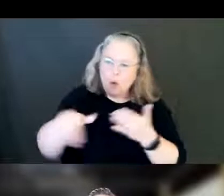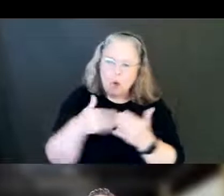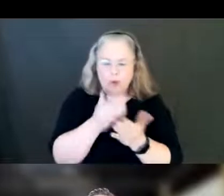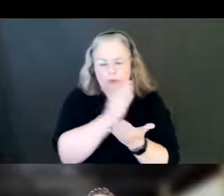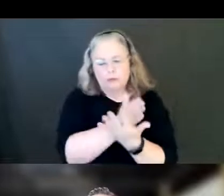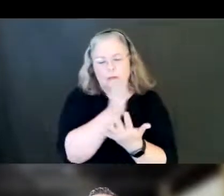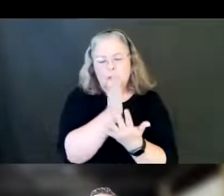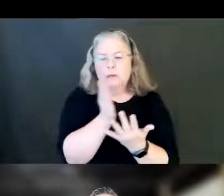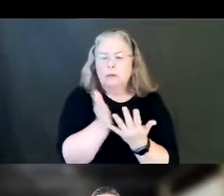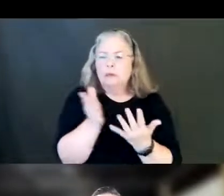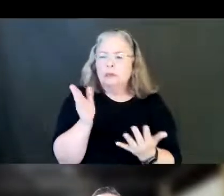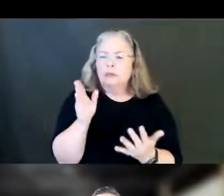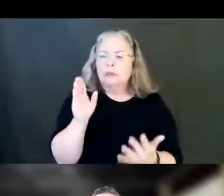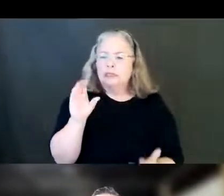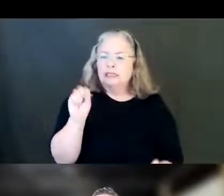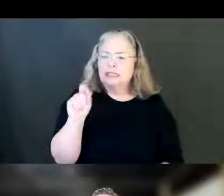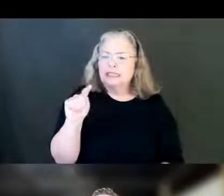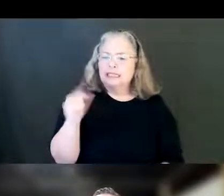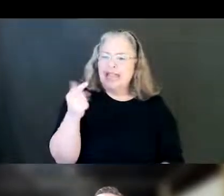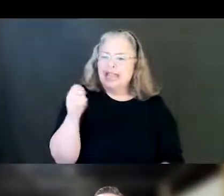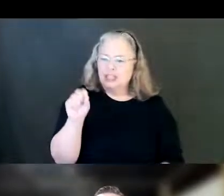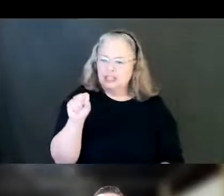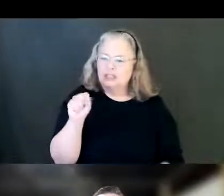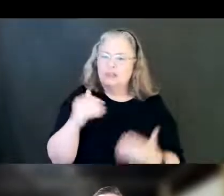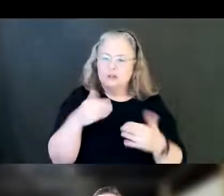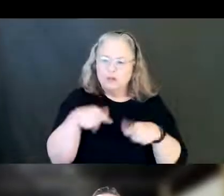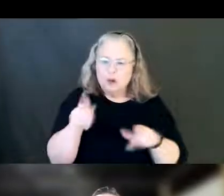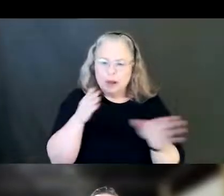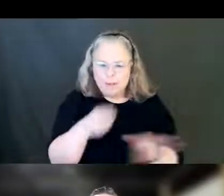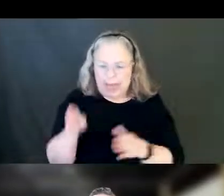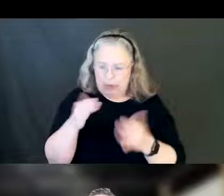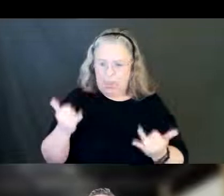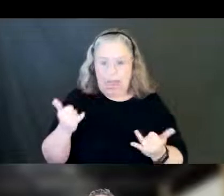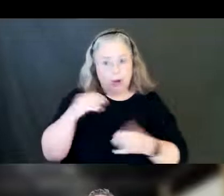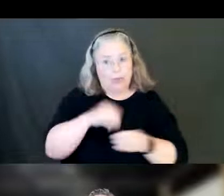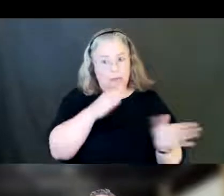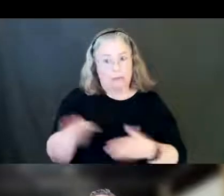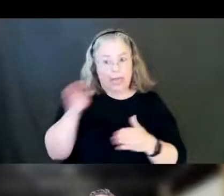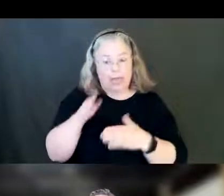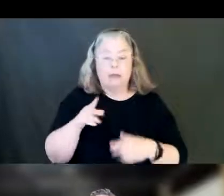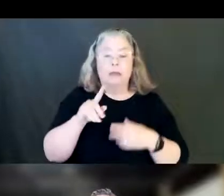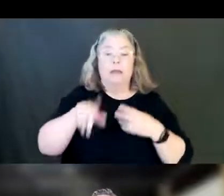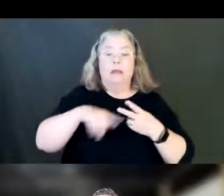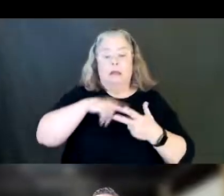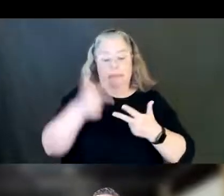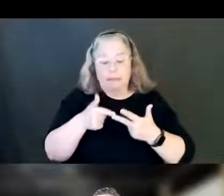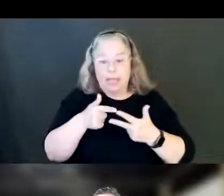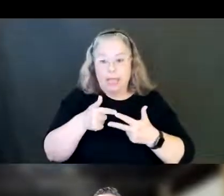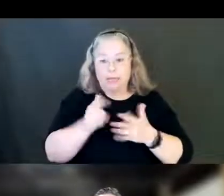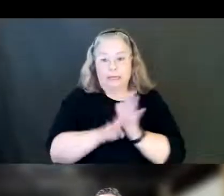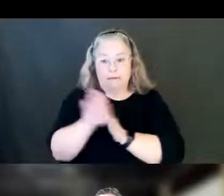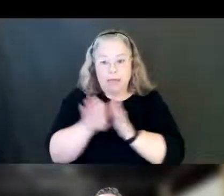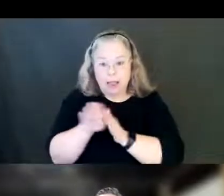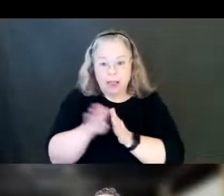the process that we have. So during planning, where we are right now, in development, and then getting to the point